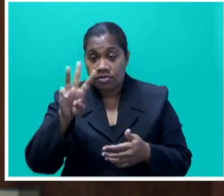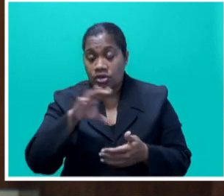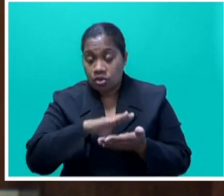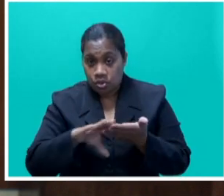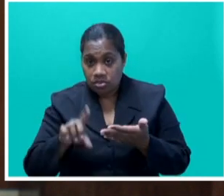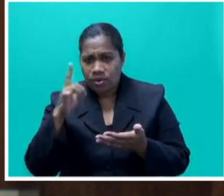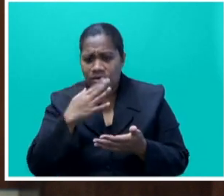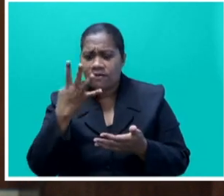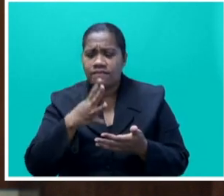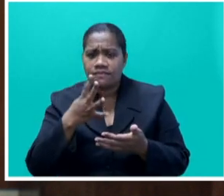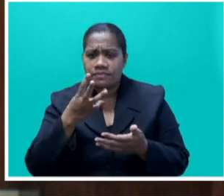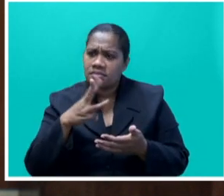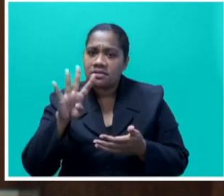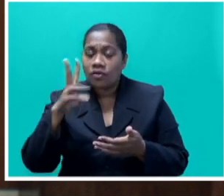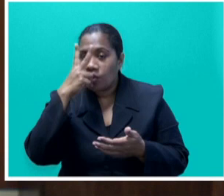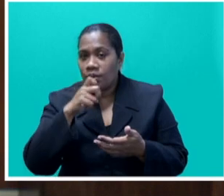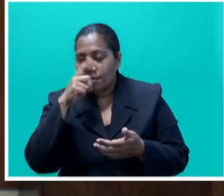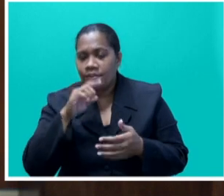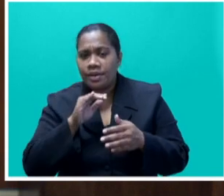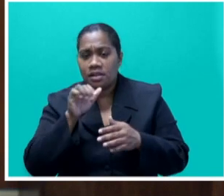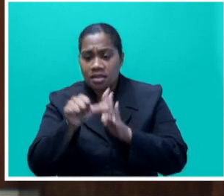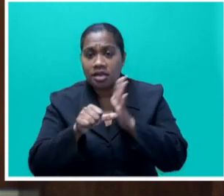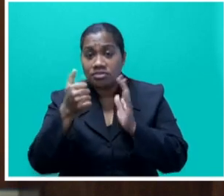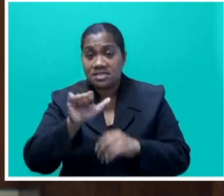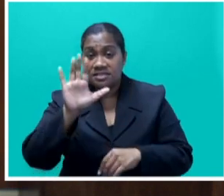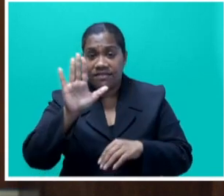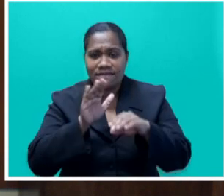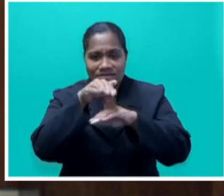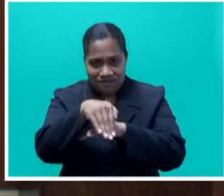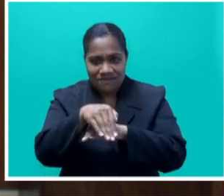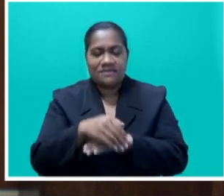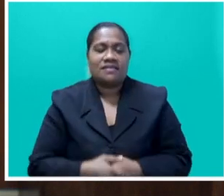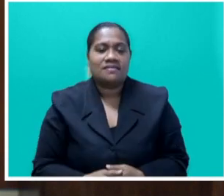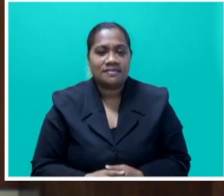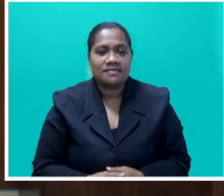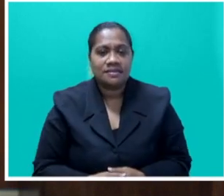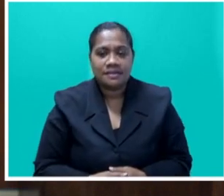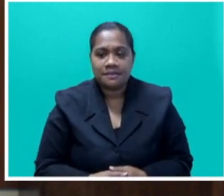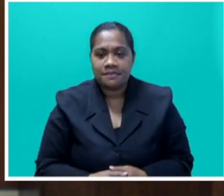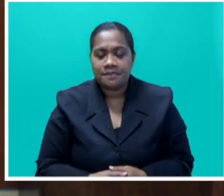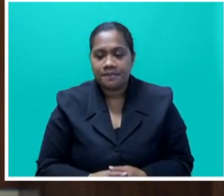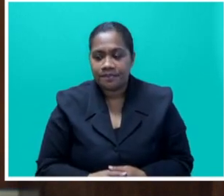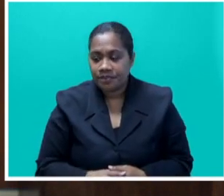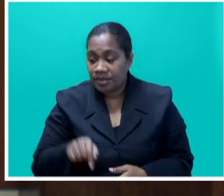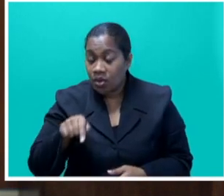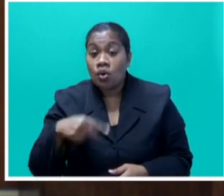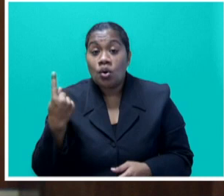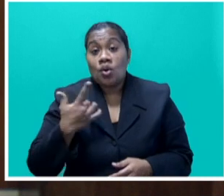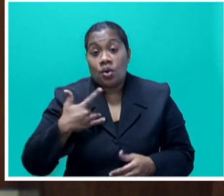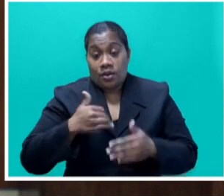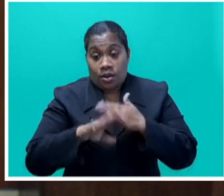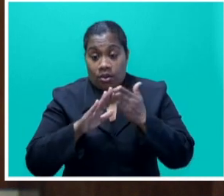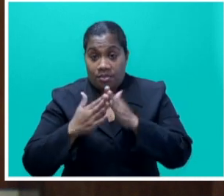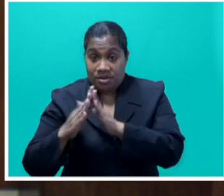43,134 older persons above the age of 65. This is in who live in community and family setting,